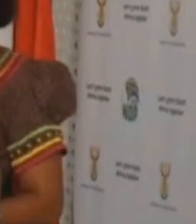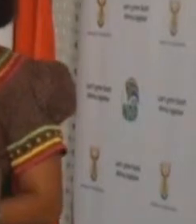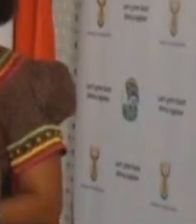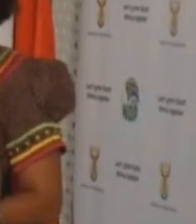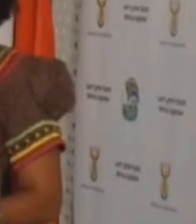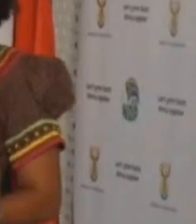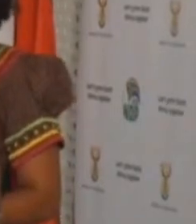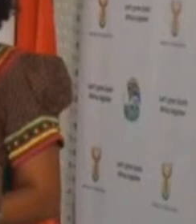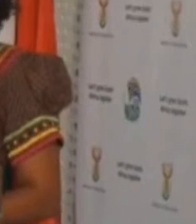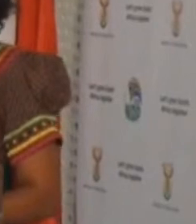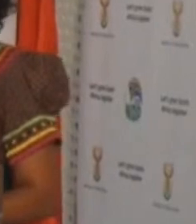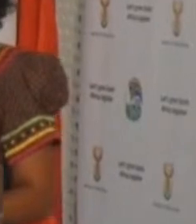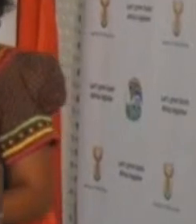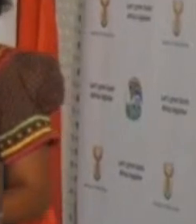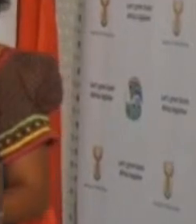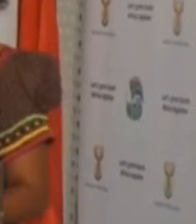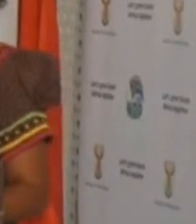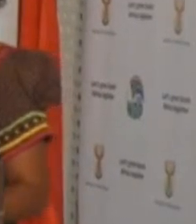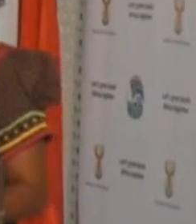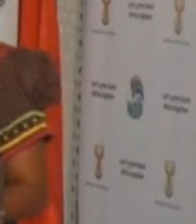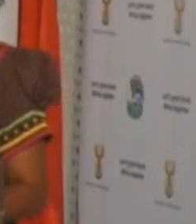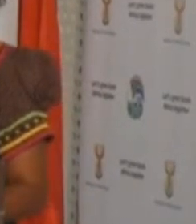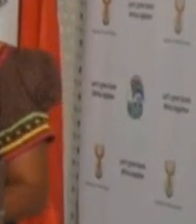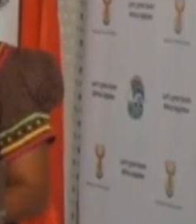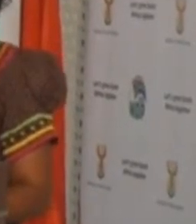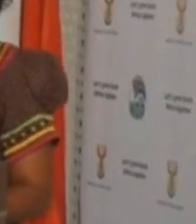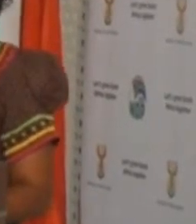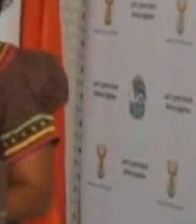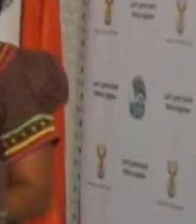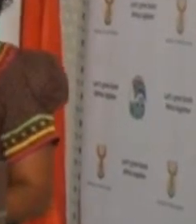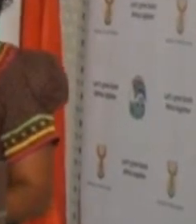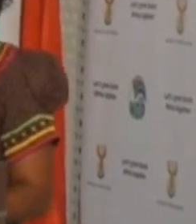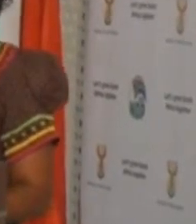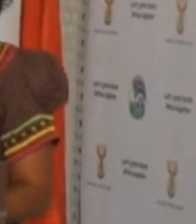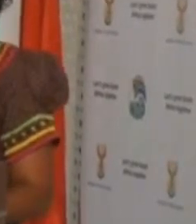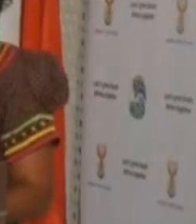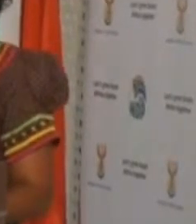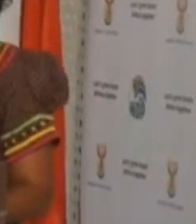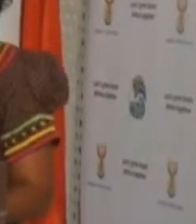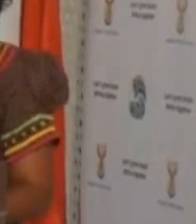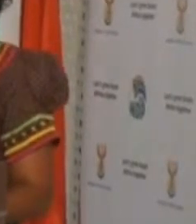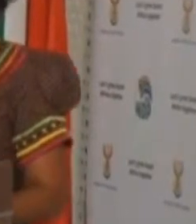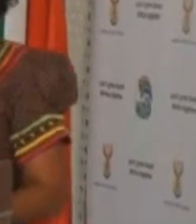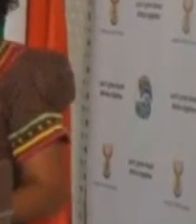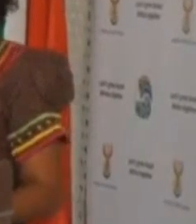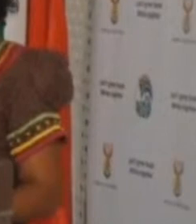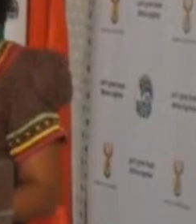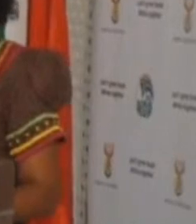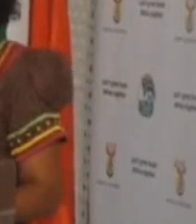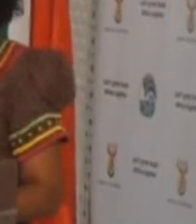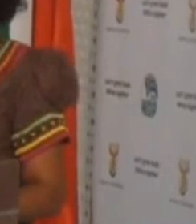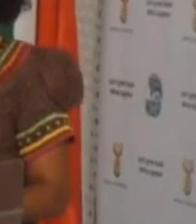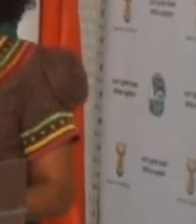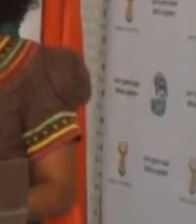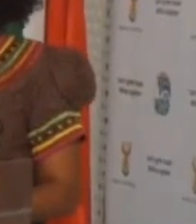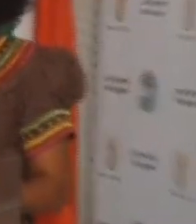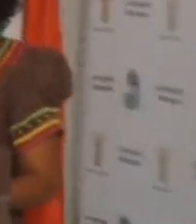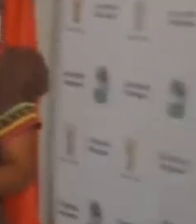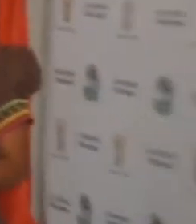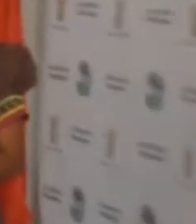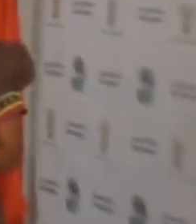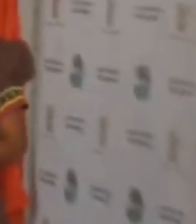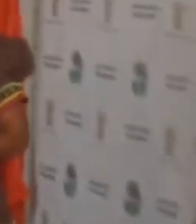Makhosini Nkosi. I'd also like to thank our Acting Director in Public Entities, Oversight and Interface,